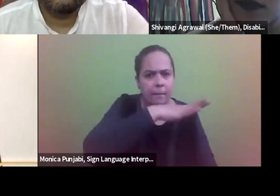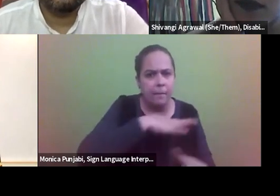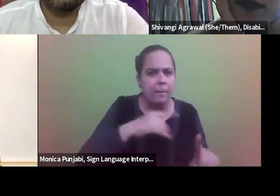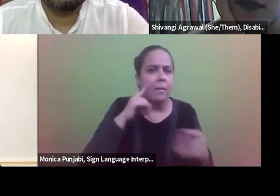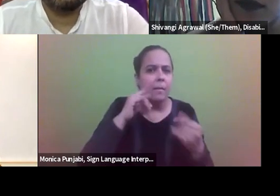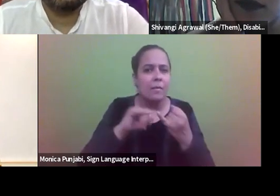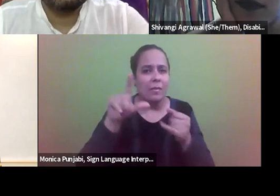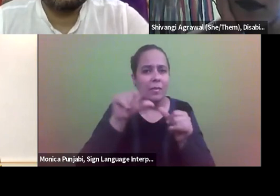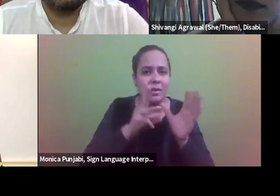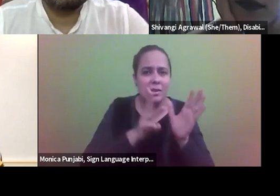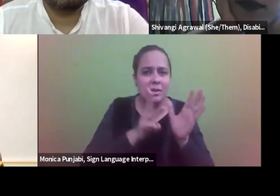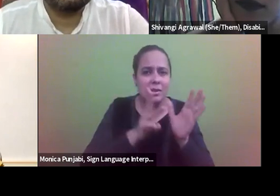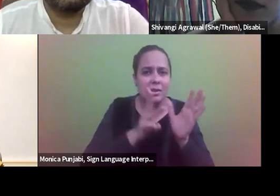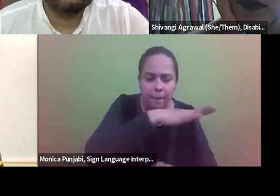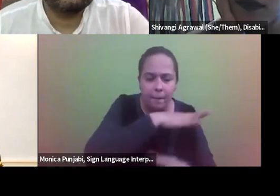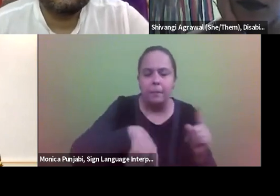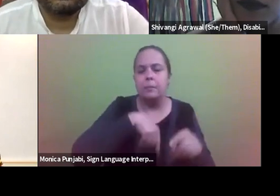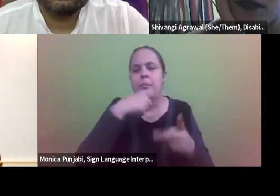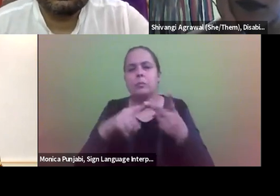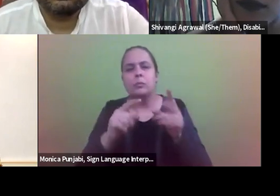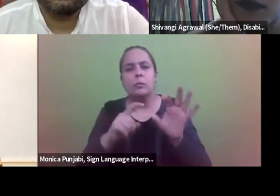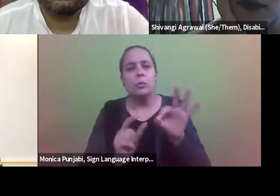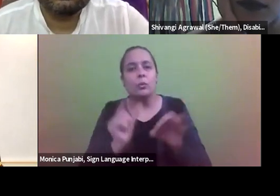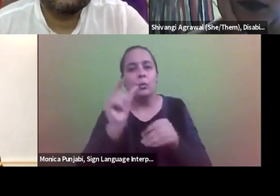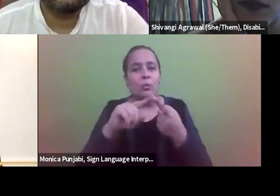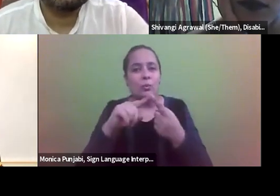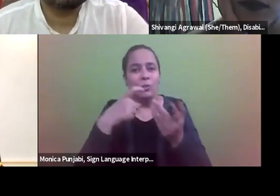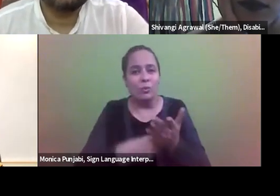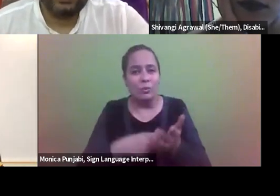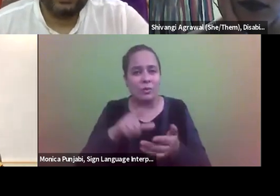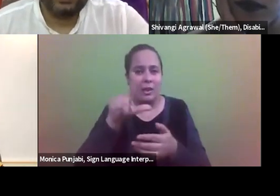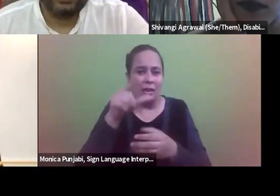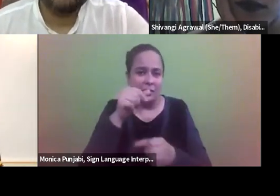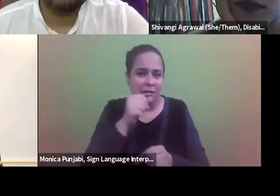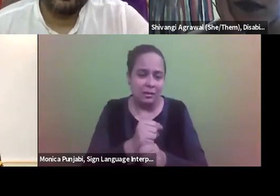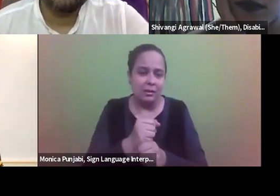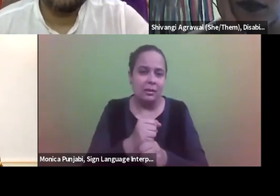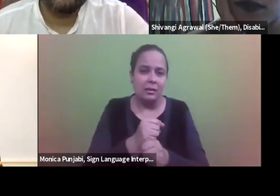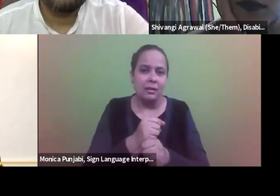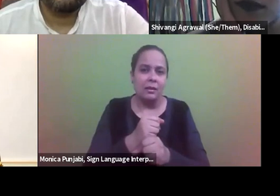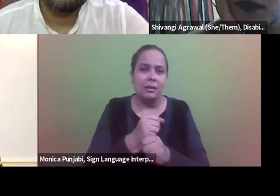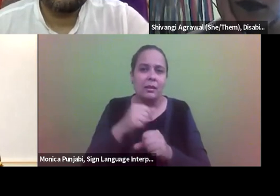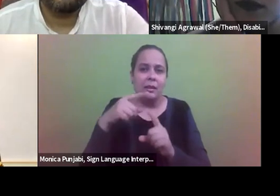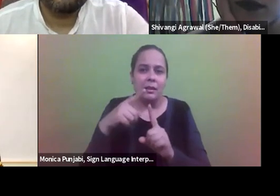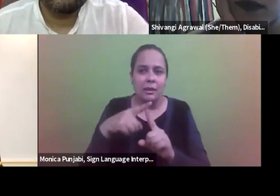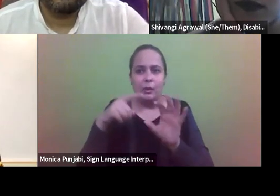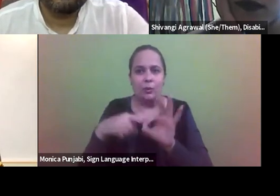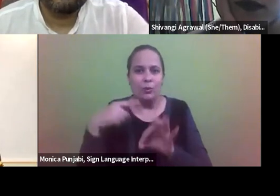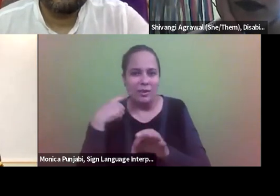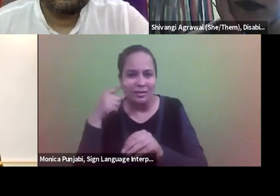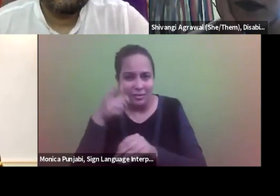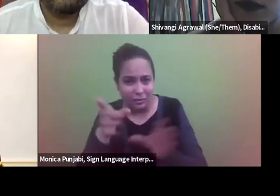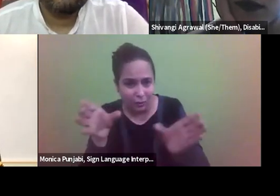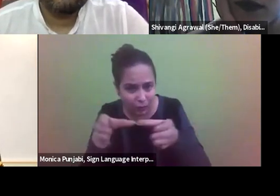the queer community who are deeply misogynistic. And it's really sad to say this, but the